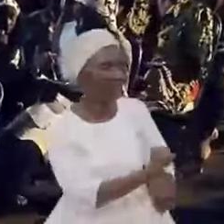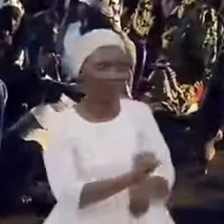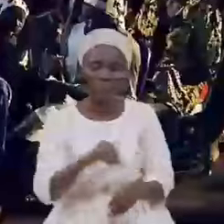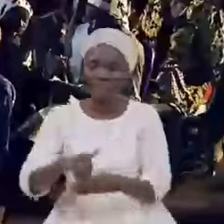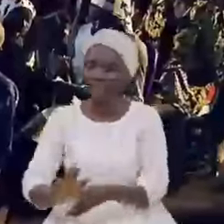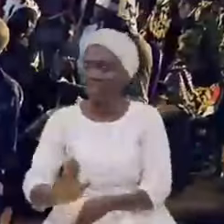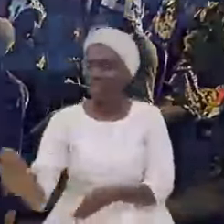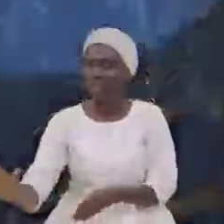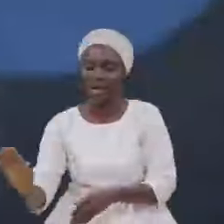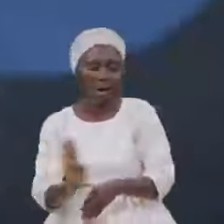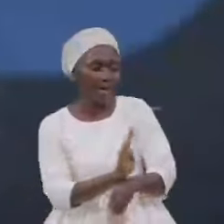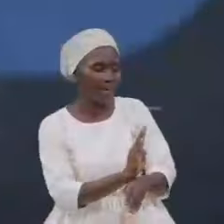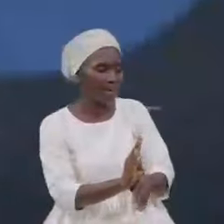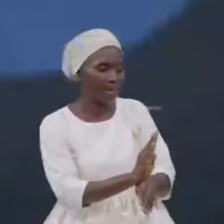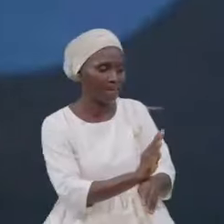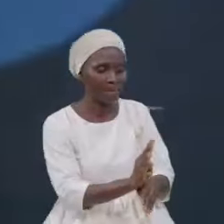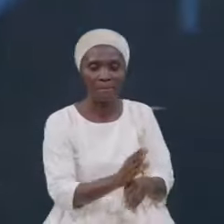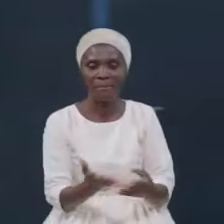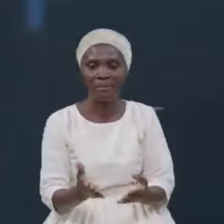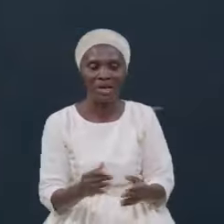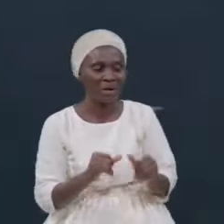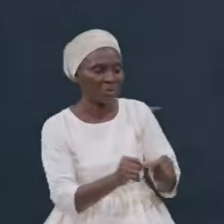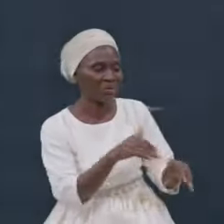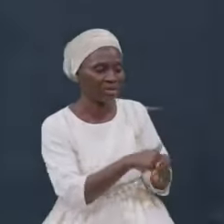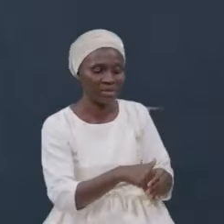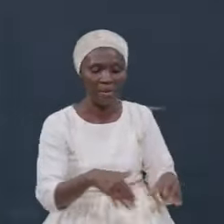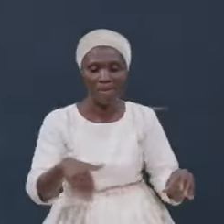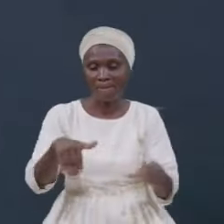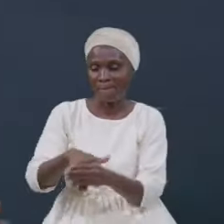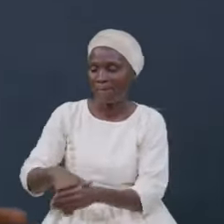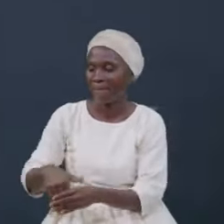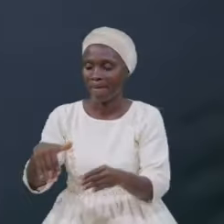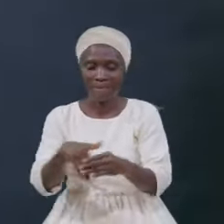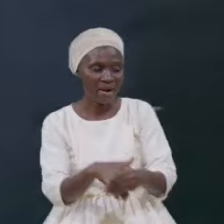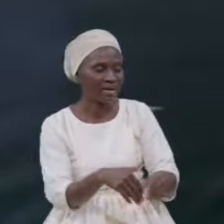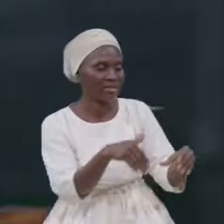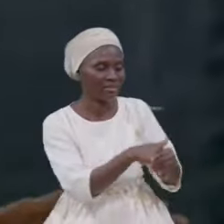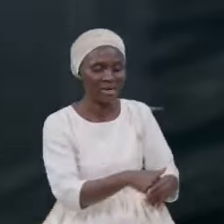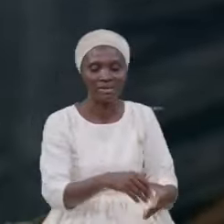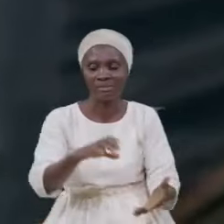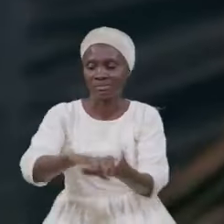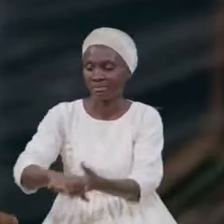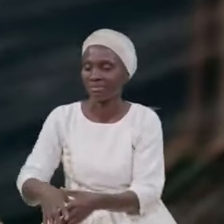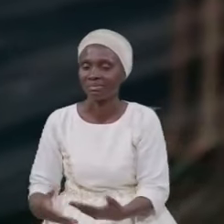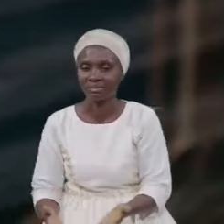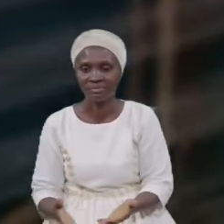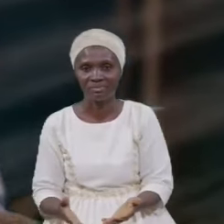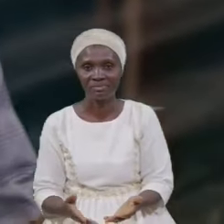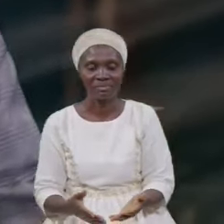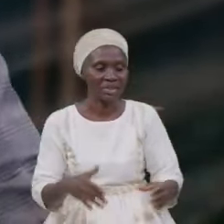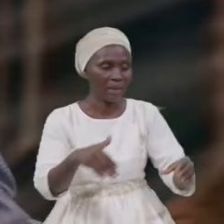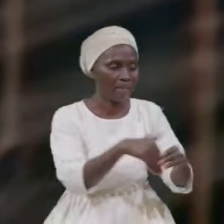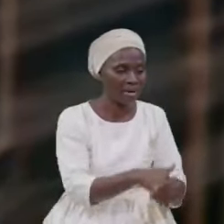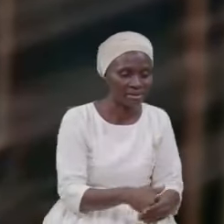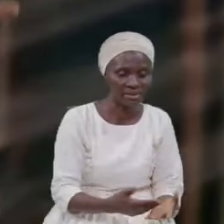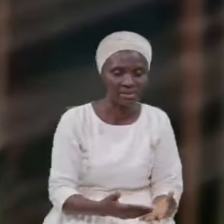in marriage. Marriages, actually. They marry one, and after some months,